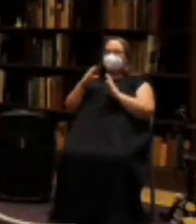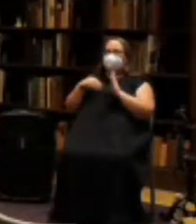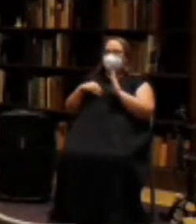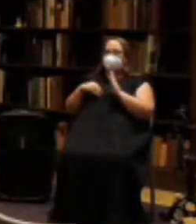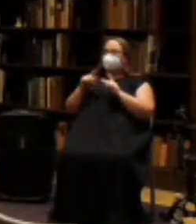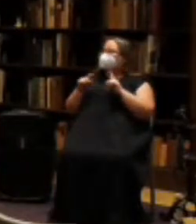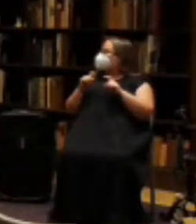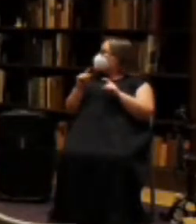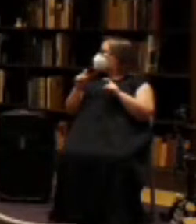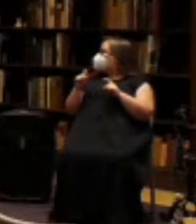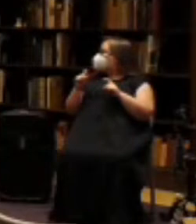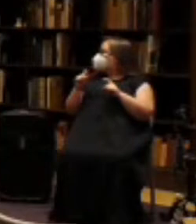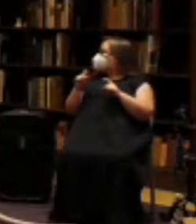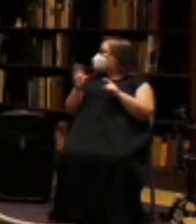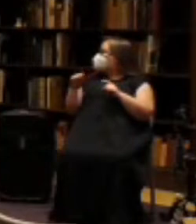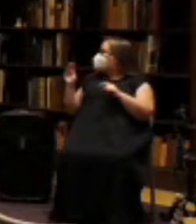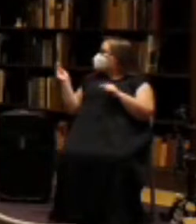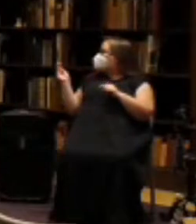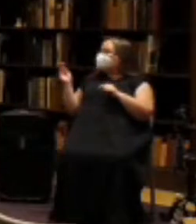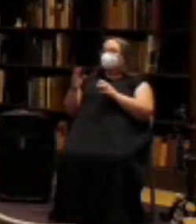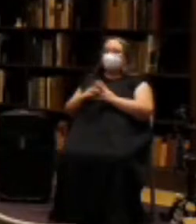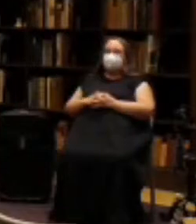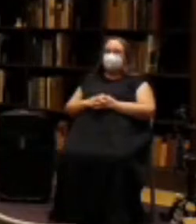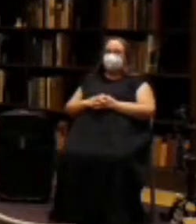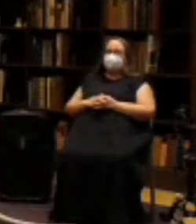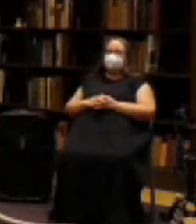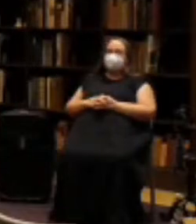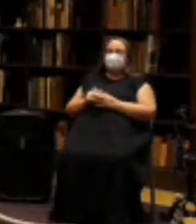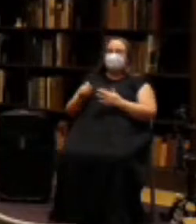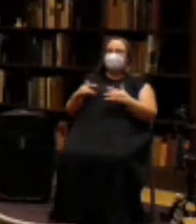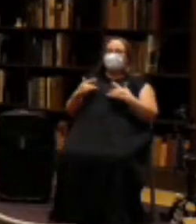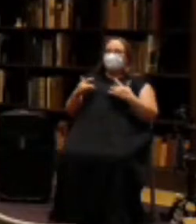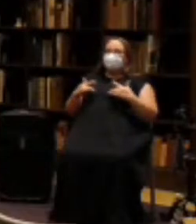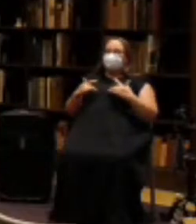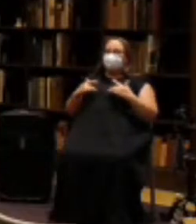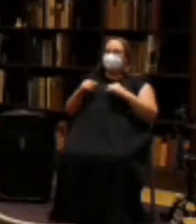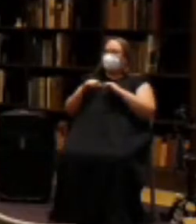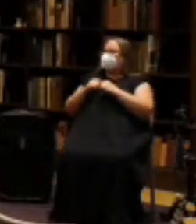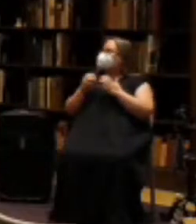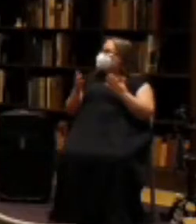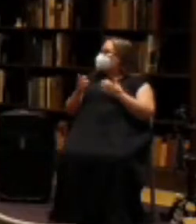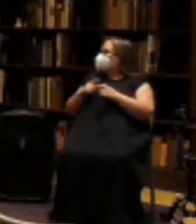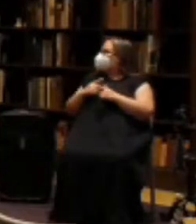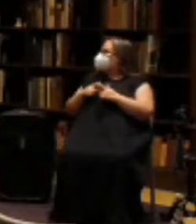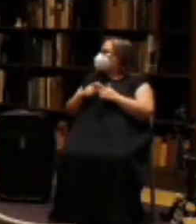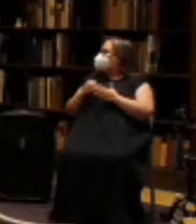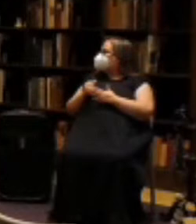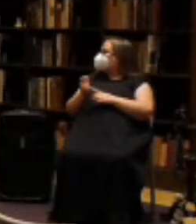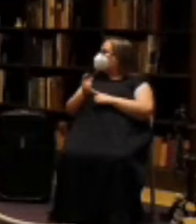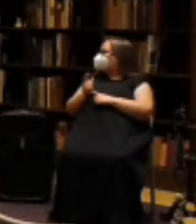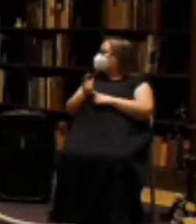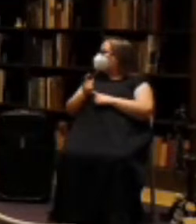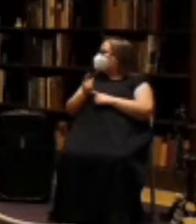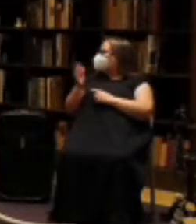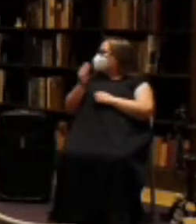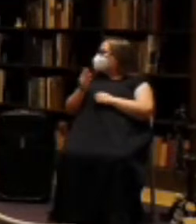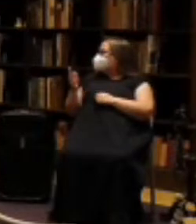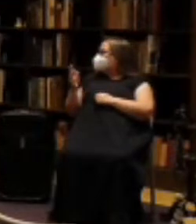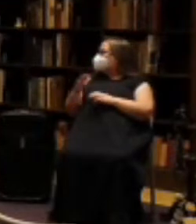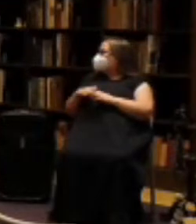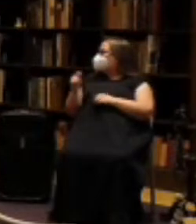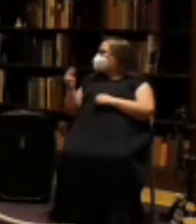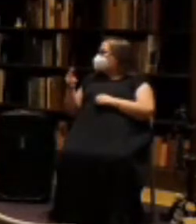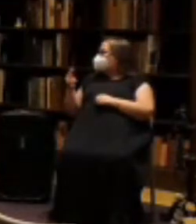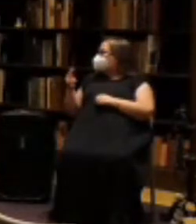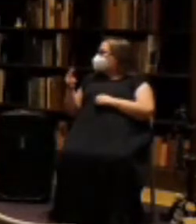your survey, Yeah, you please. can hand it to her or any of our event associates here. And I'm going to take a real quick second to let you know that on